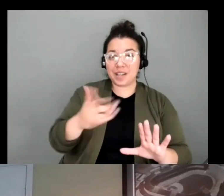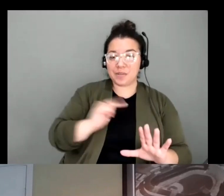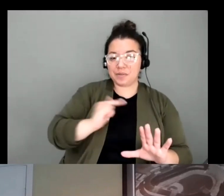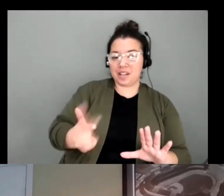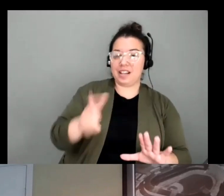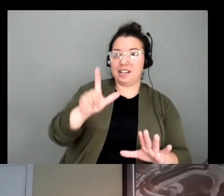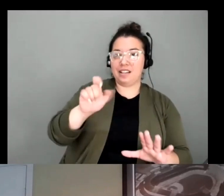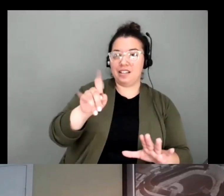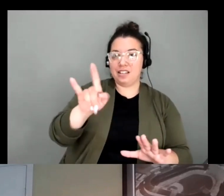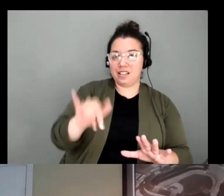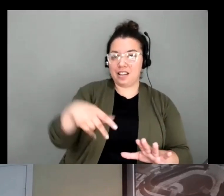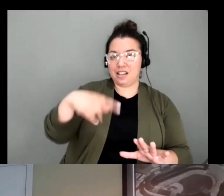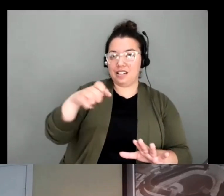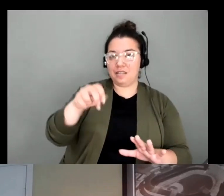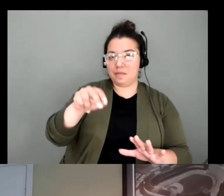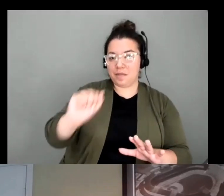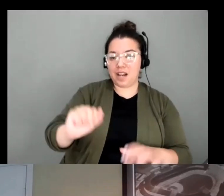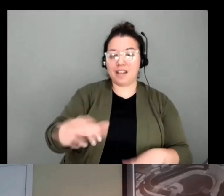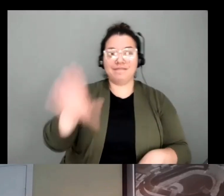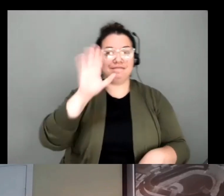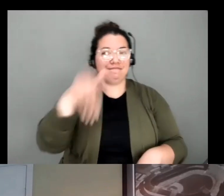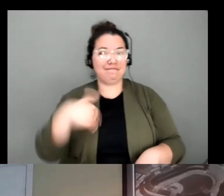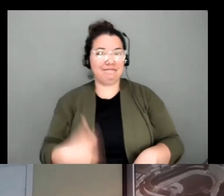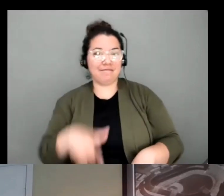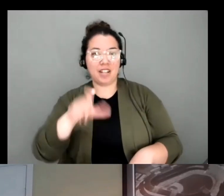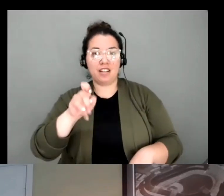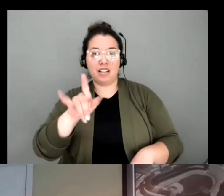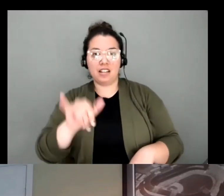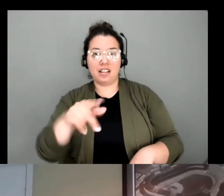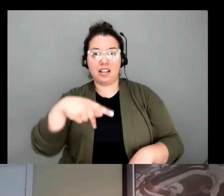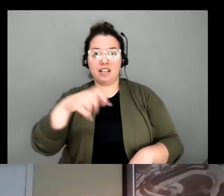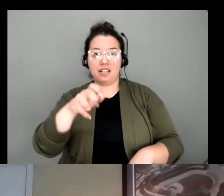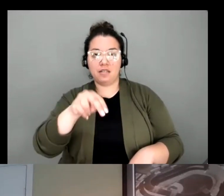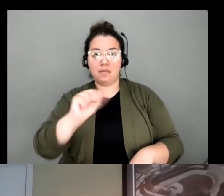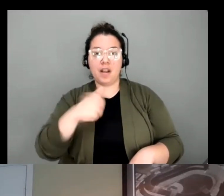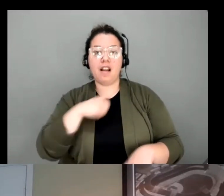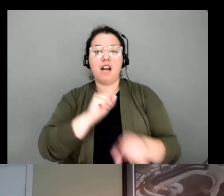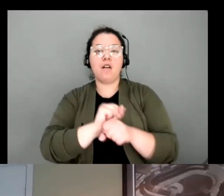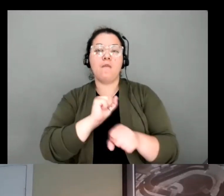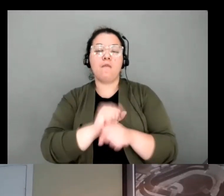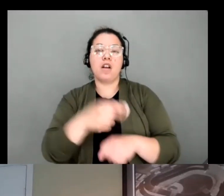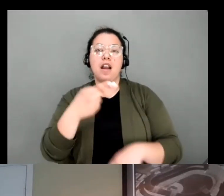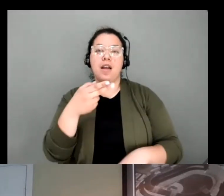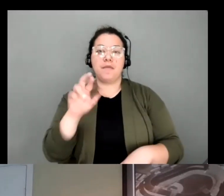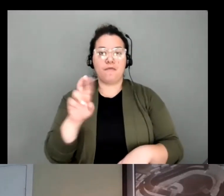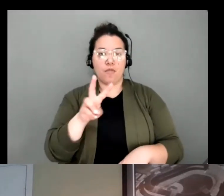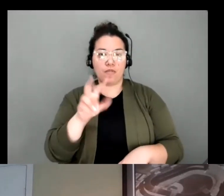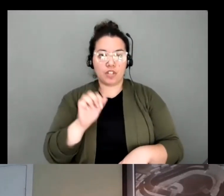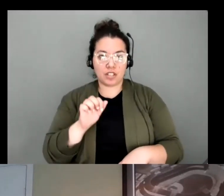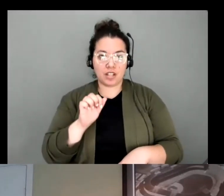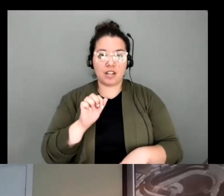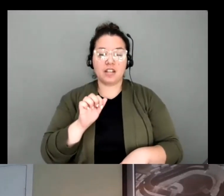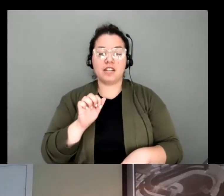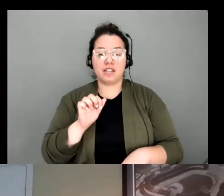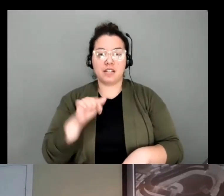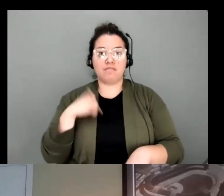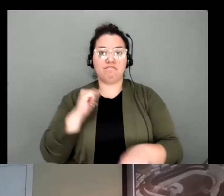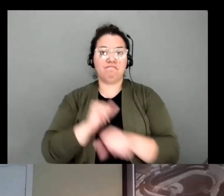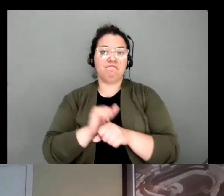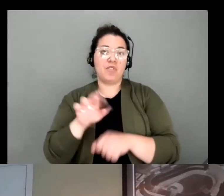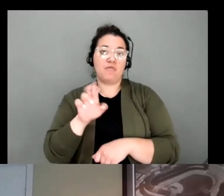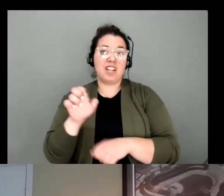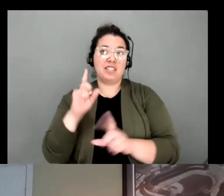Lety. Hi, I'm Lety Pena. I'm working out here in Hampton Roads in Virginia. I've been doing real estate